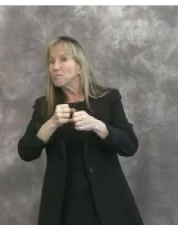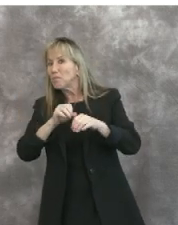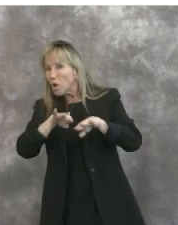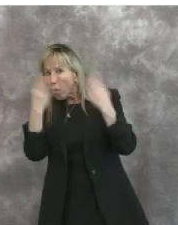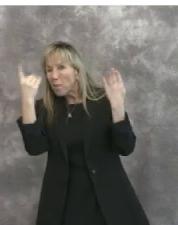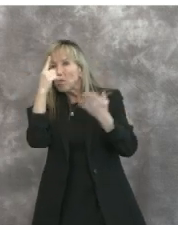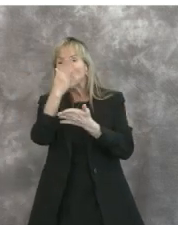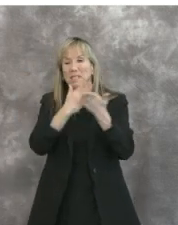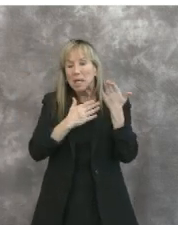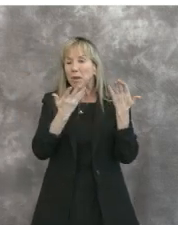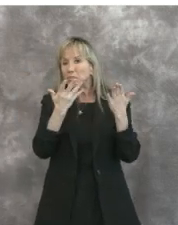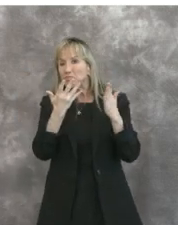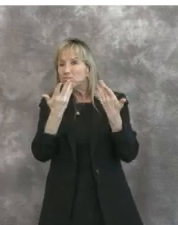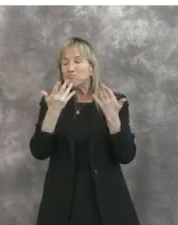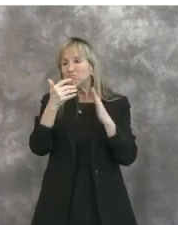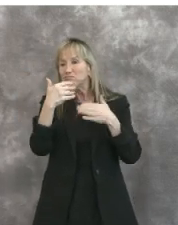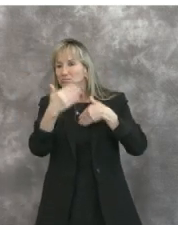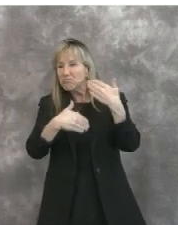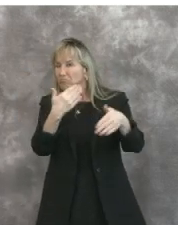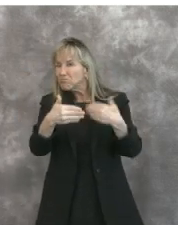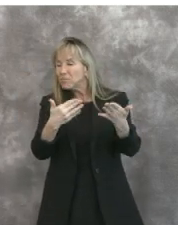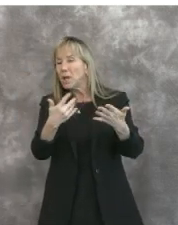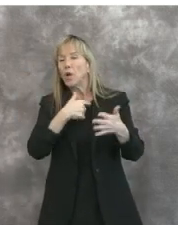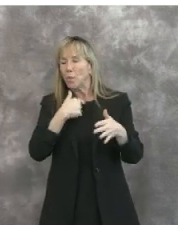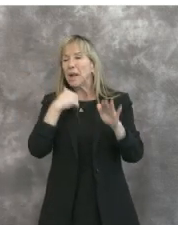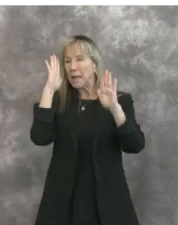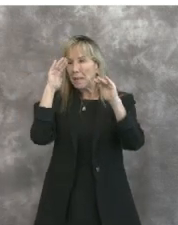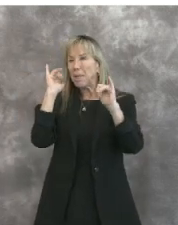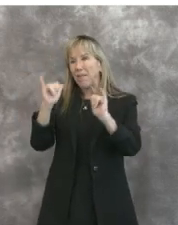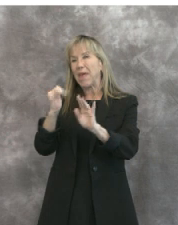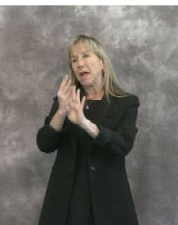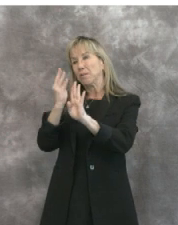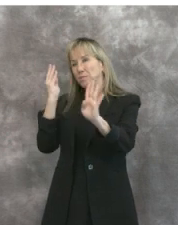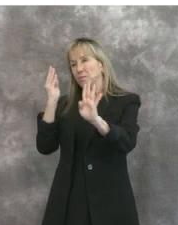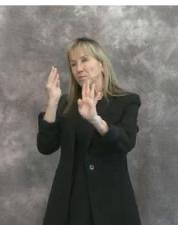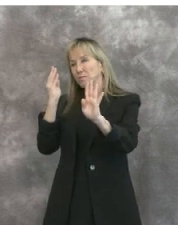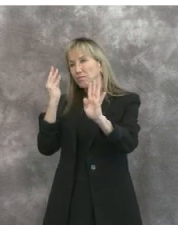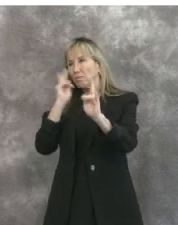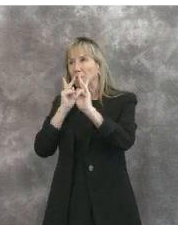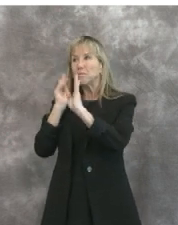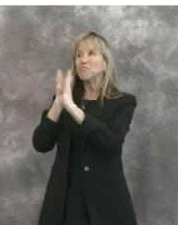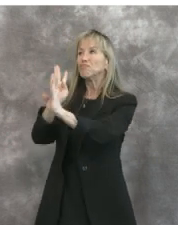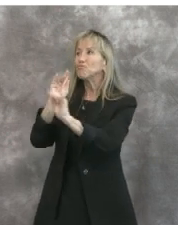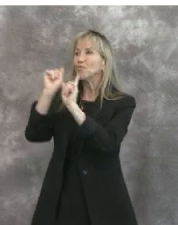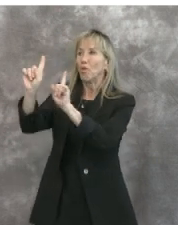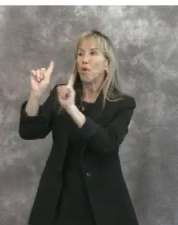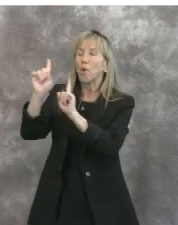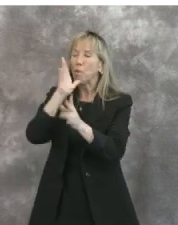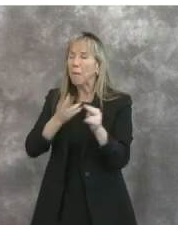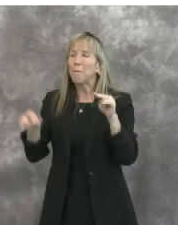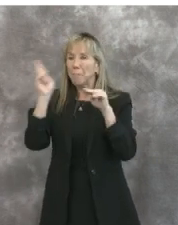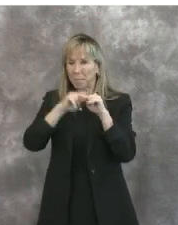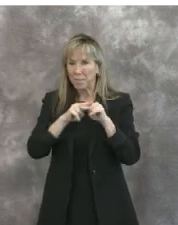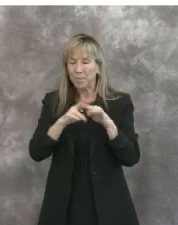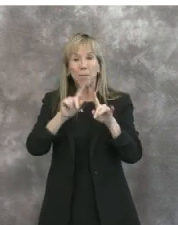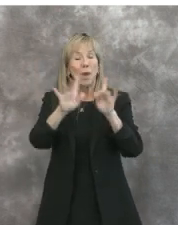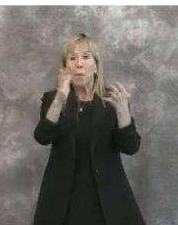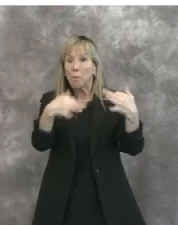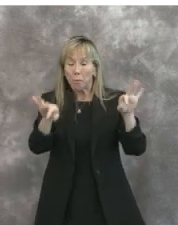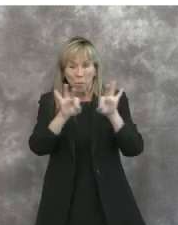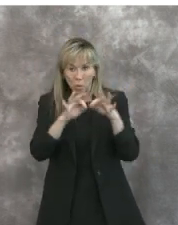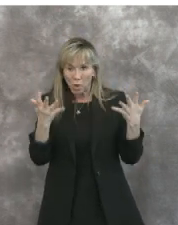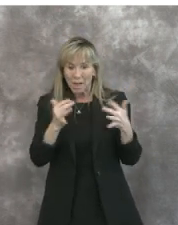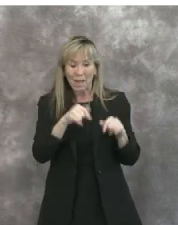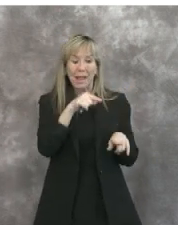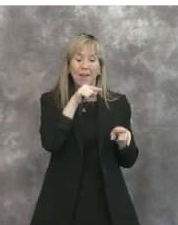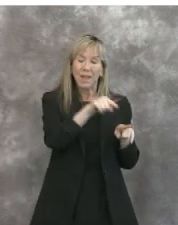we do expect the blue line to increase a little bit. What we're primarily concerned about is the difference between the total number of hospitalizations, COVID and